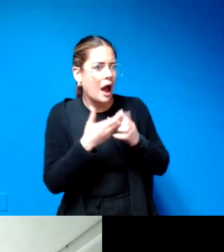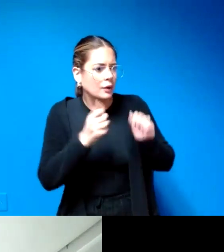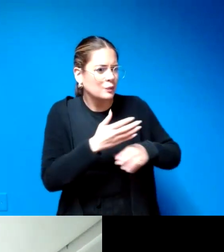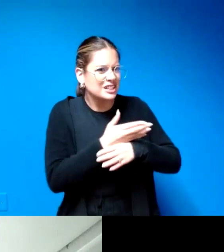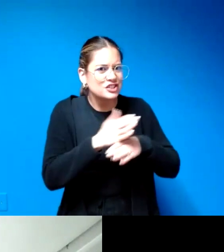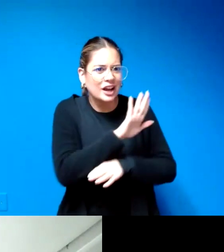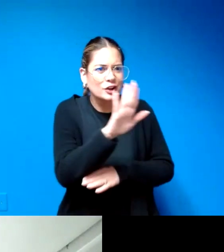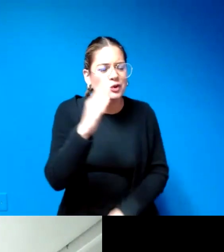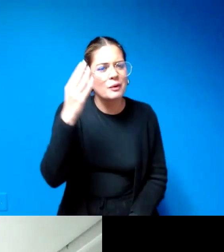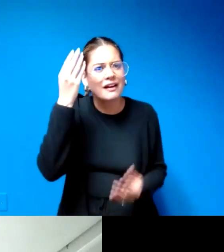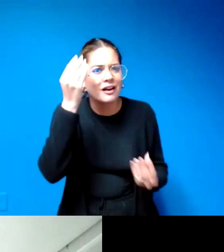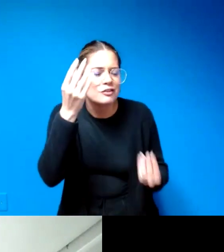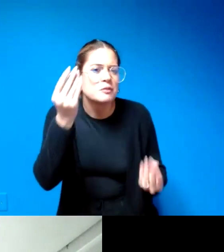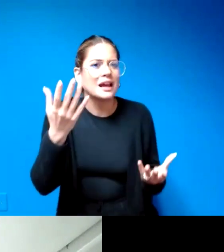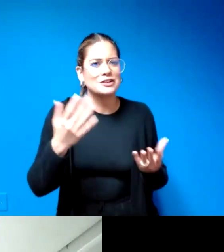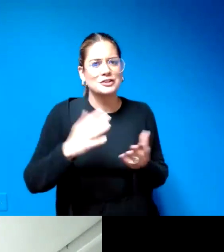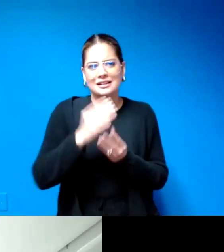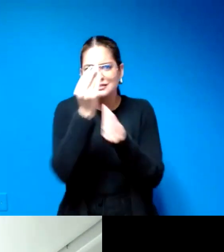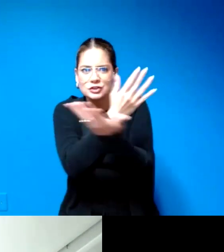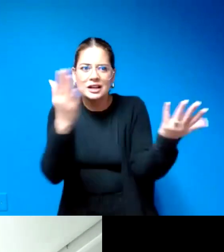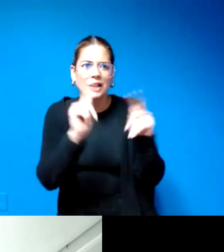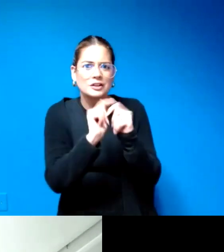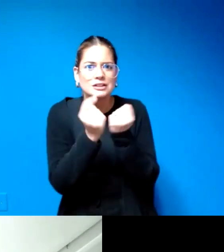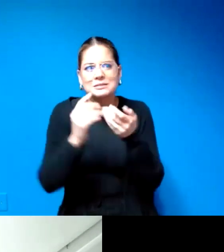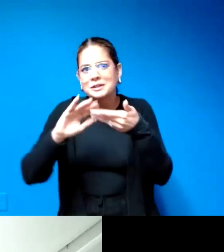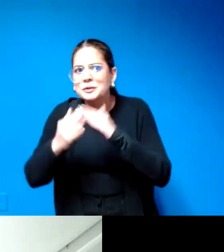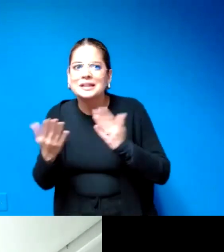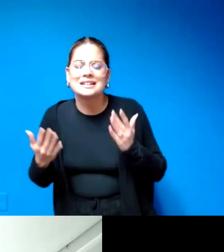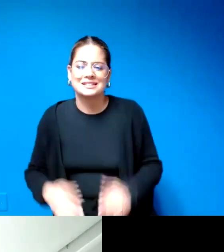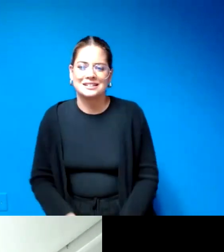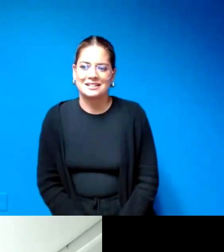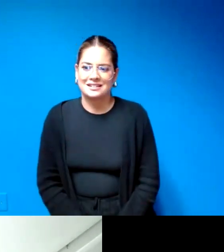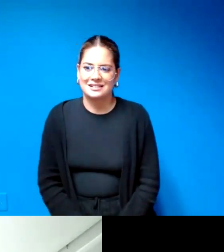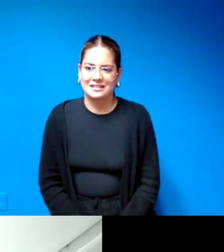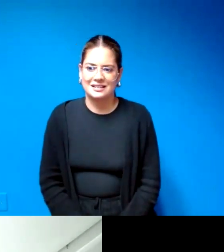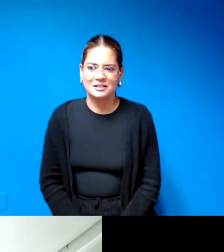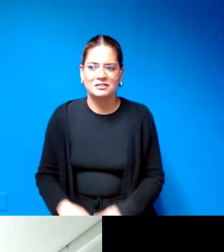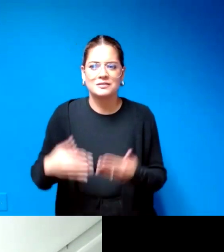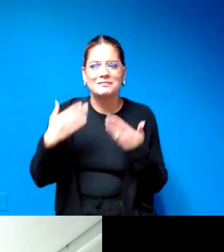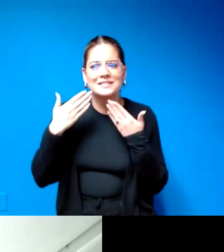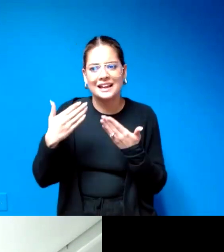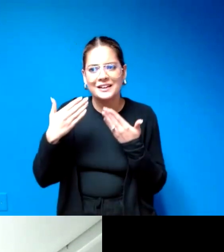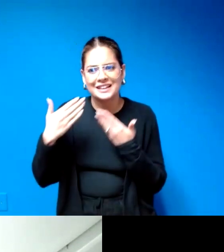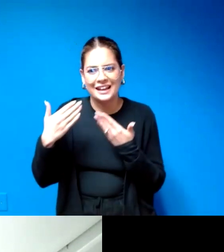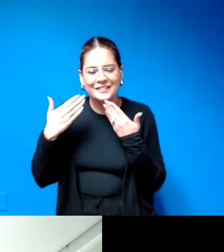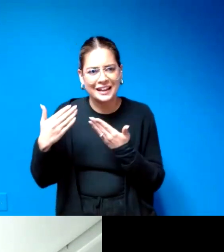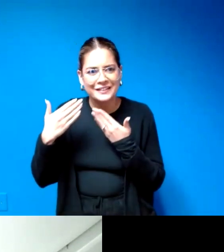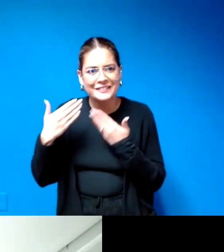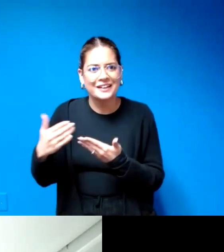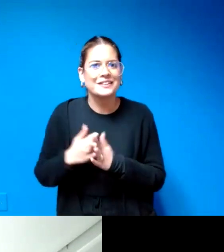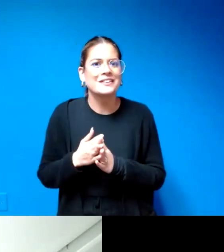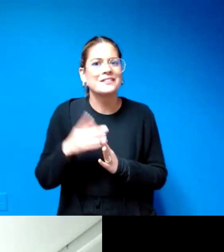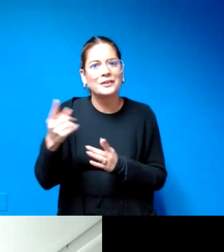broadly, how they have this knowledge, and then how they share it with their teams and their community. So just want to thank you so much for being with